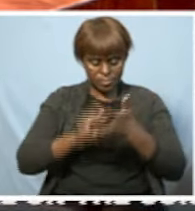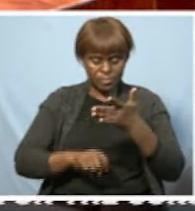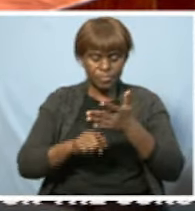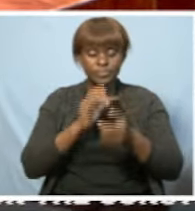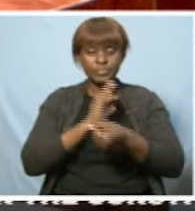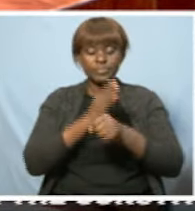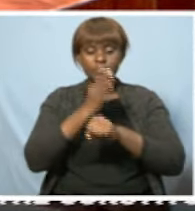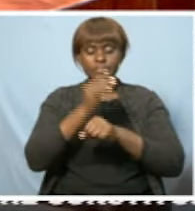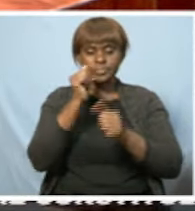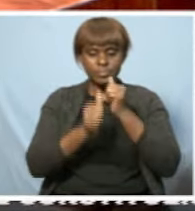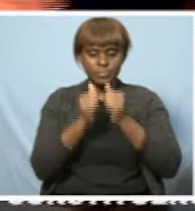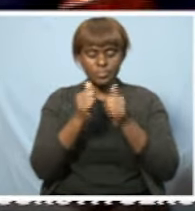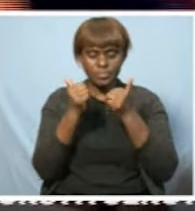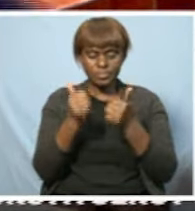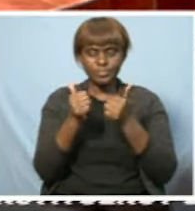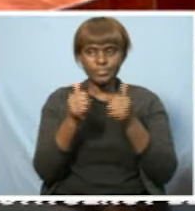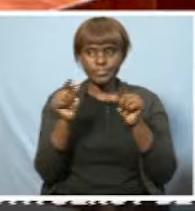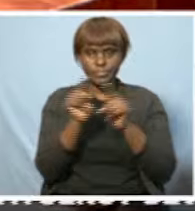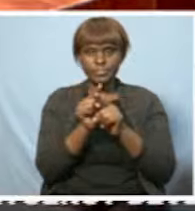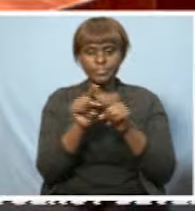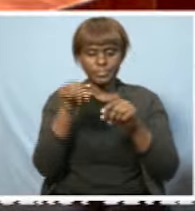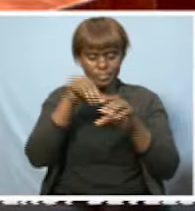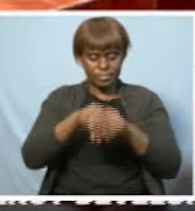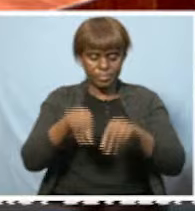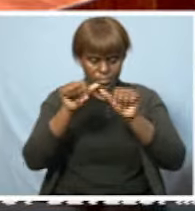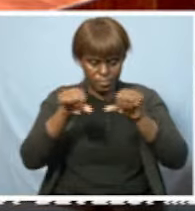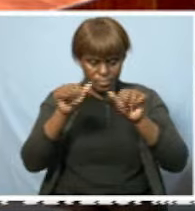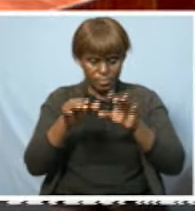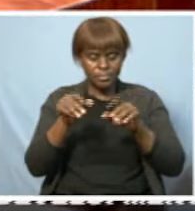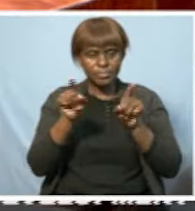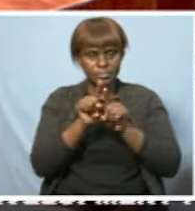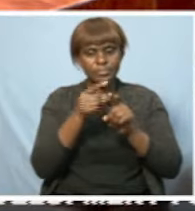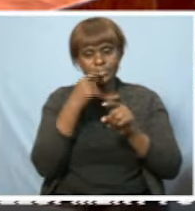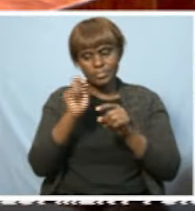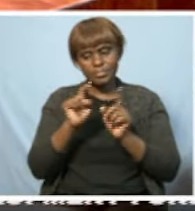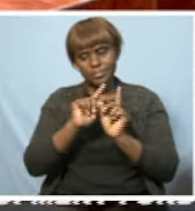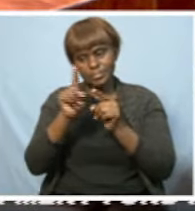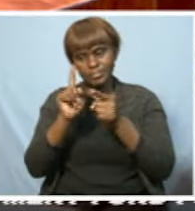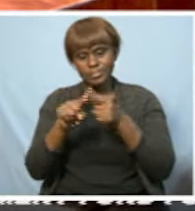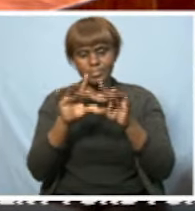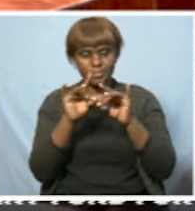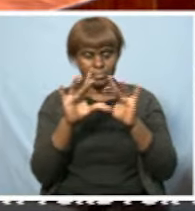After which you, as internal auditor, is supposed to also go on the ground